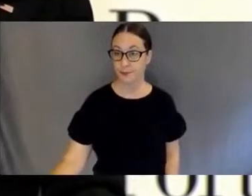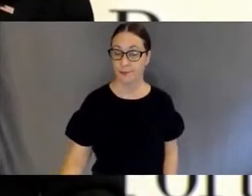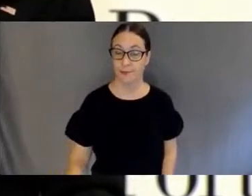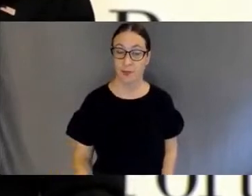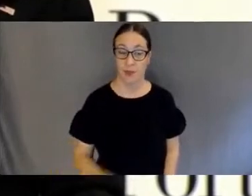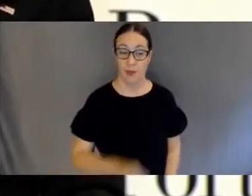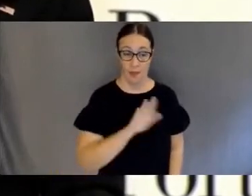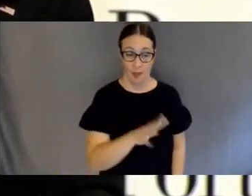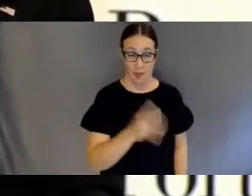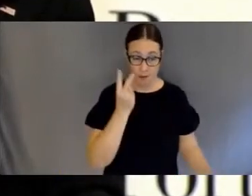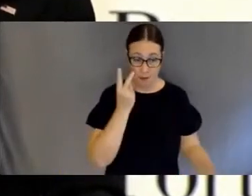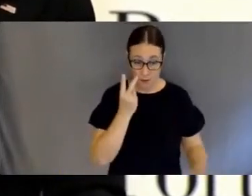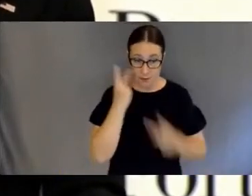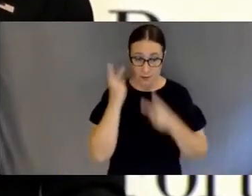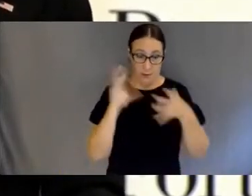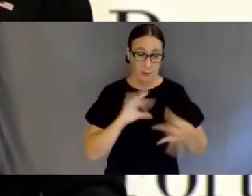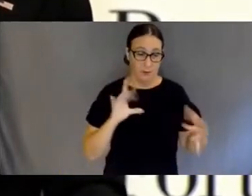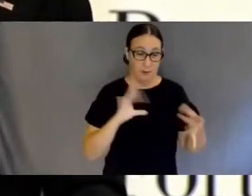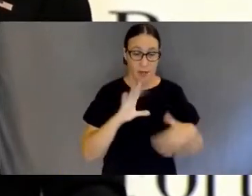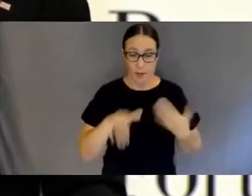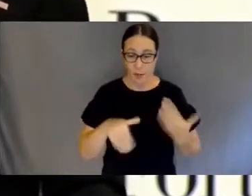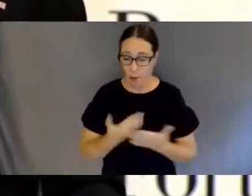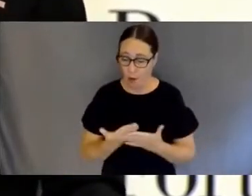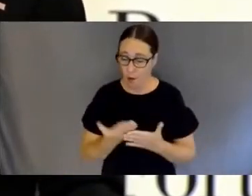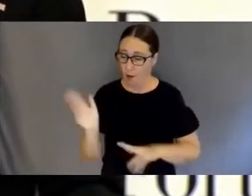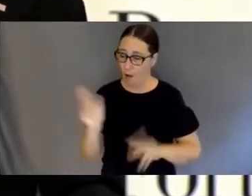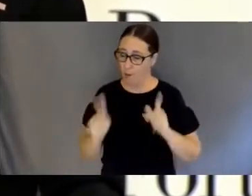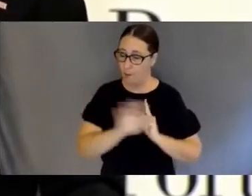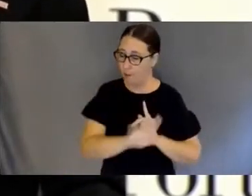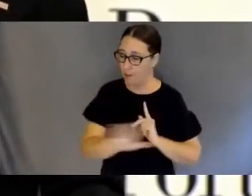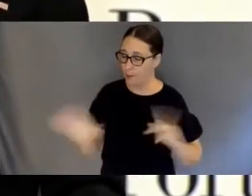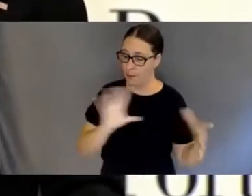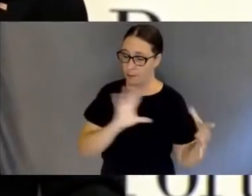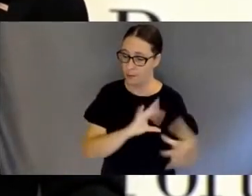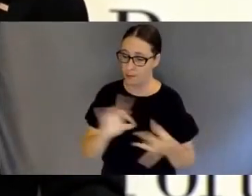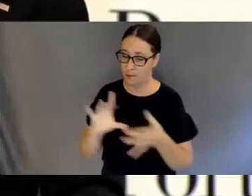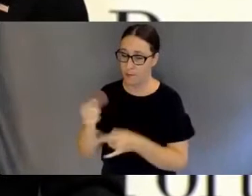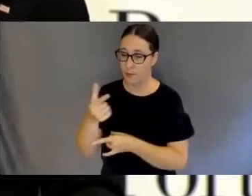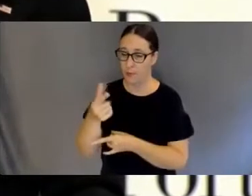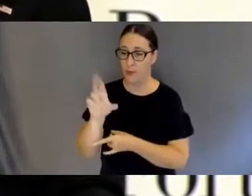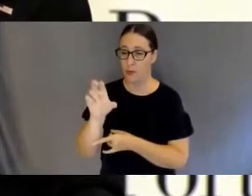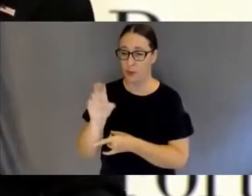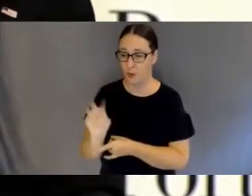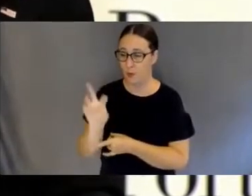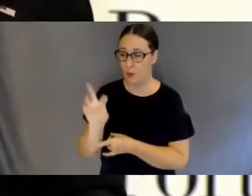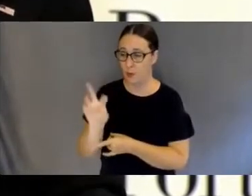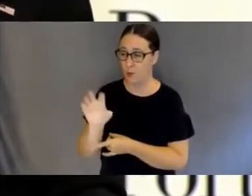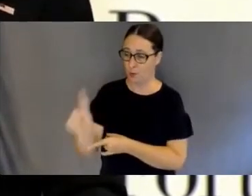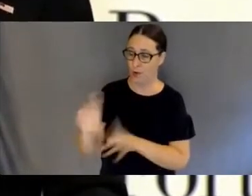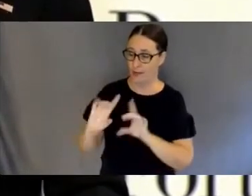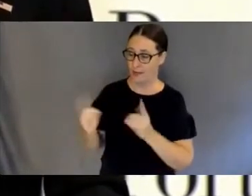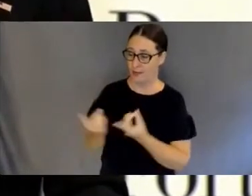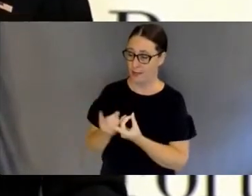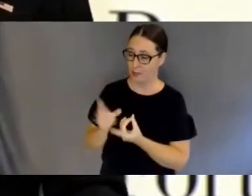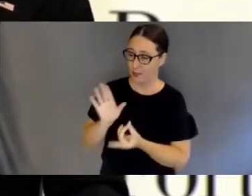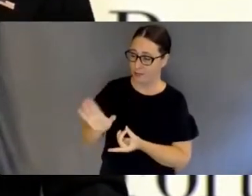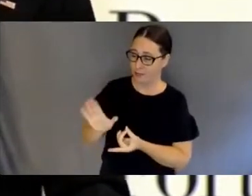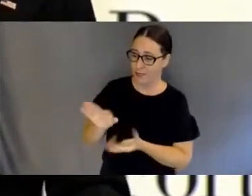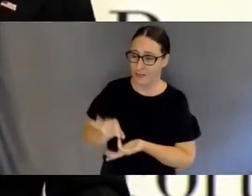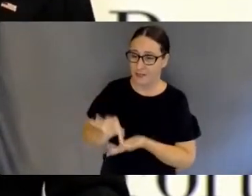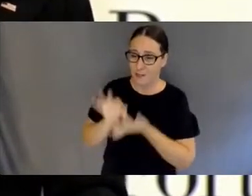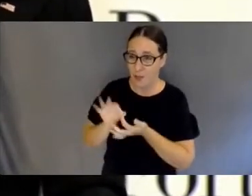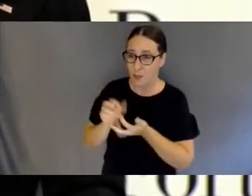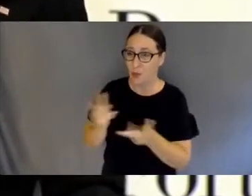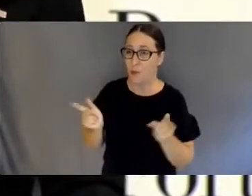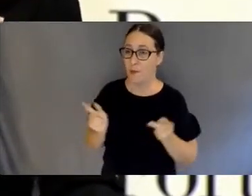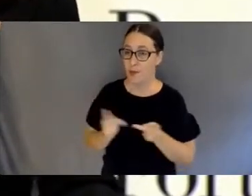by every account, the Greenwood district was a very special place, and I